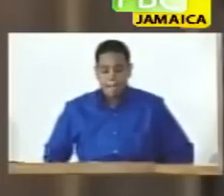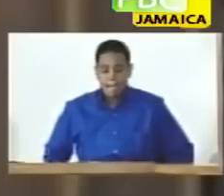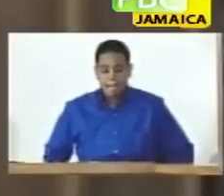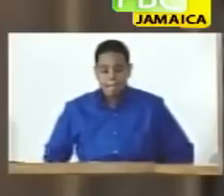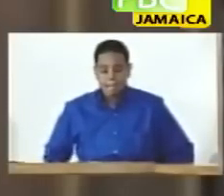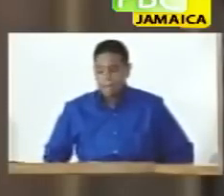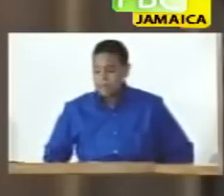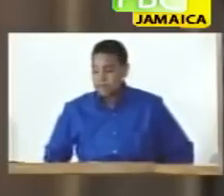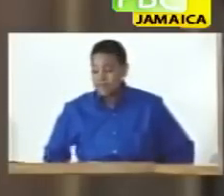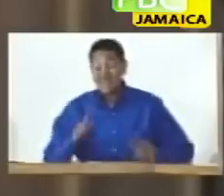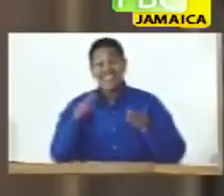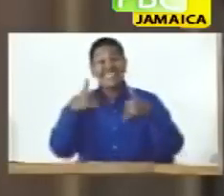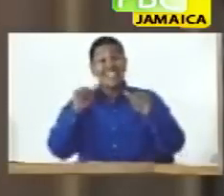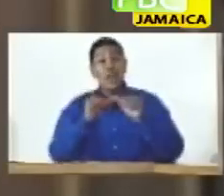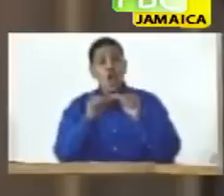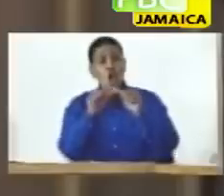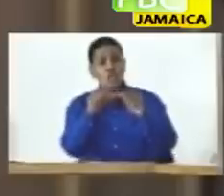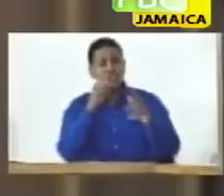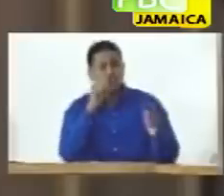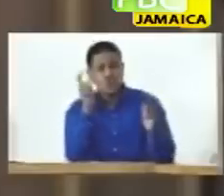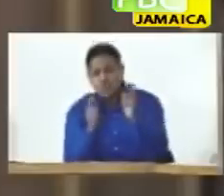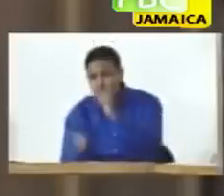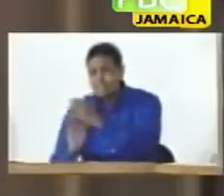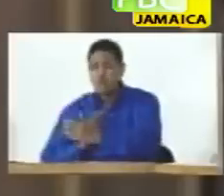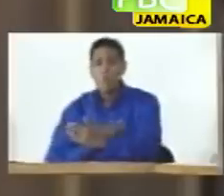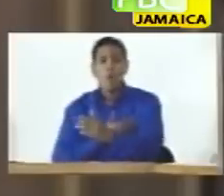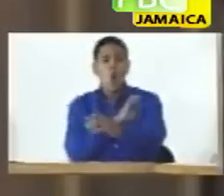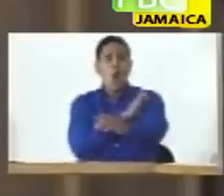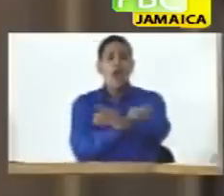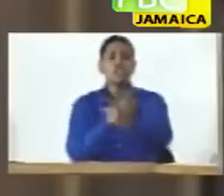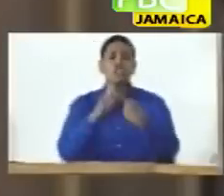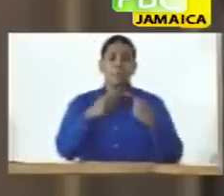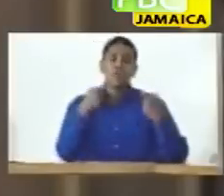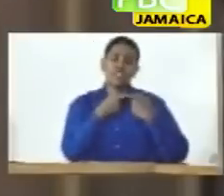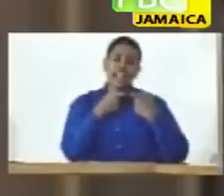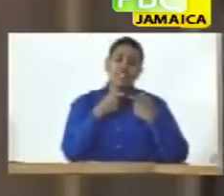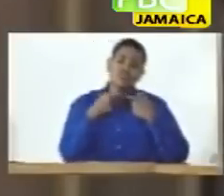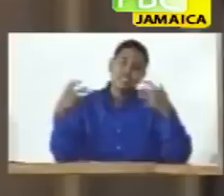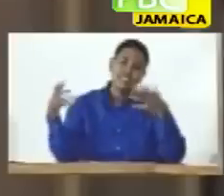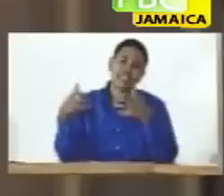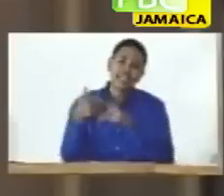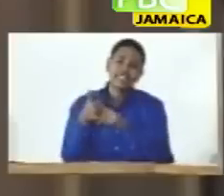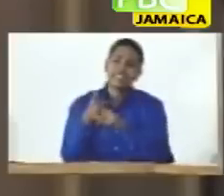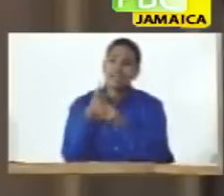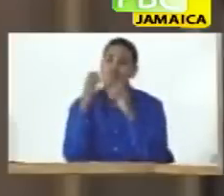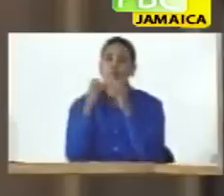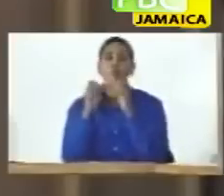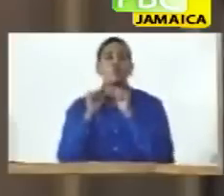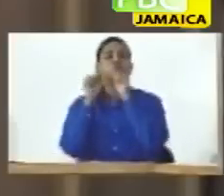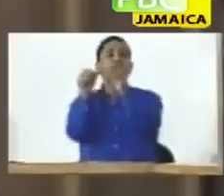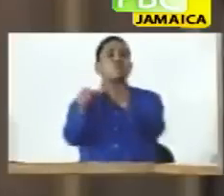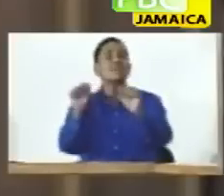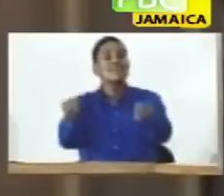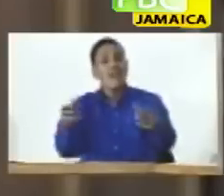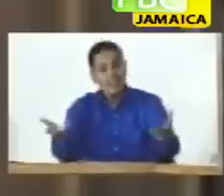and is continuously transforming our energy and electricity sector to be more sustainable.